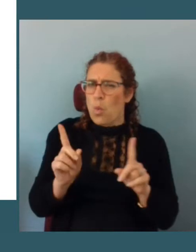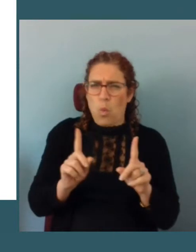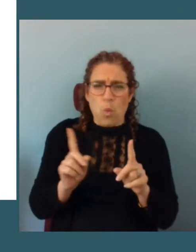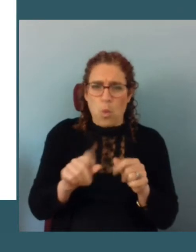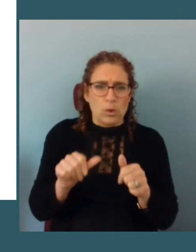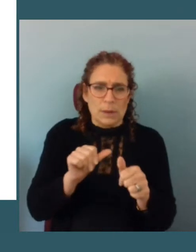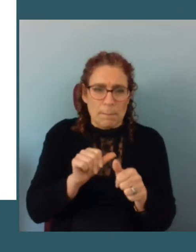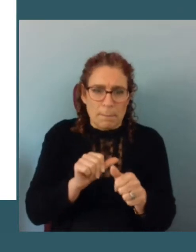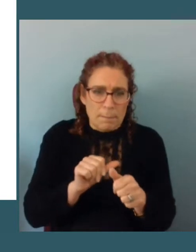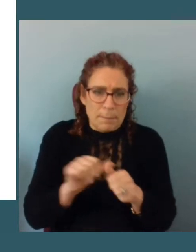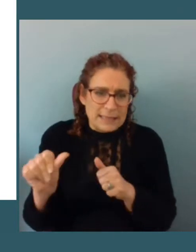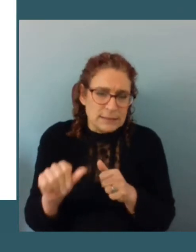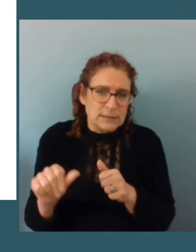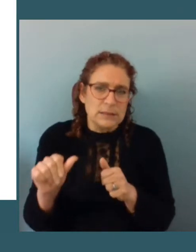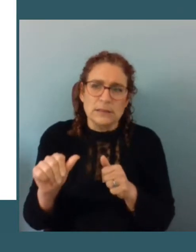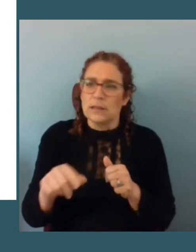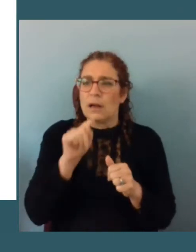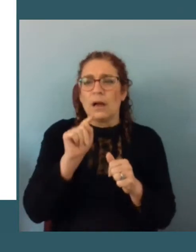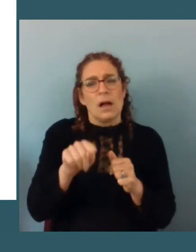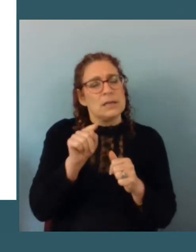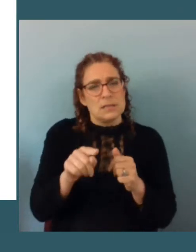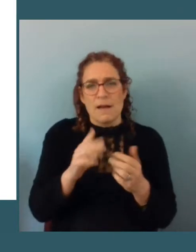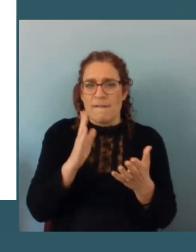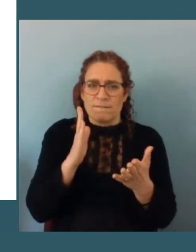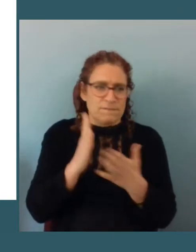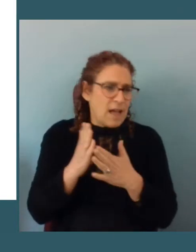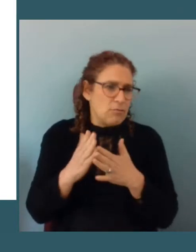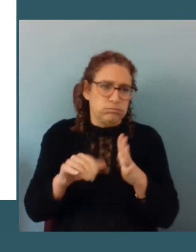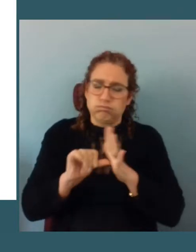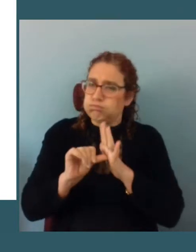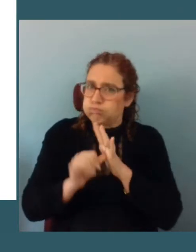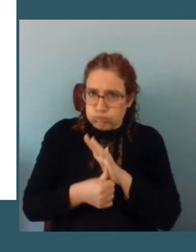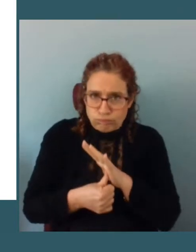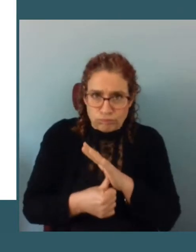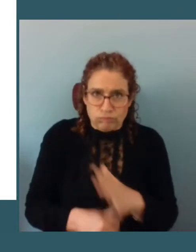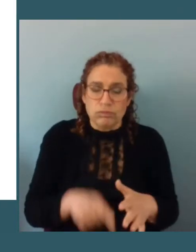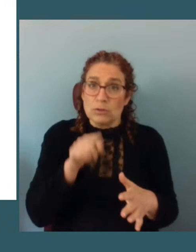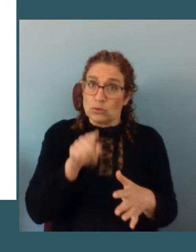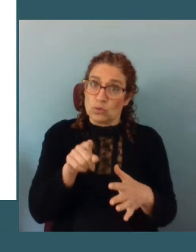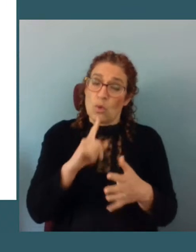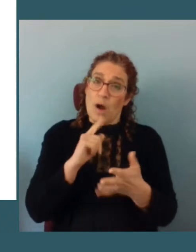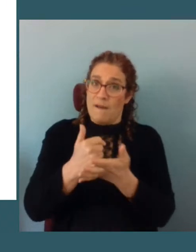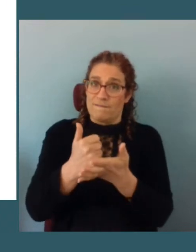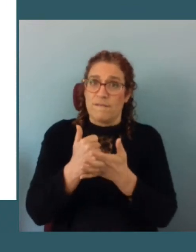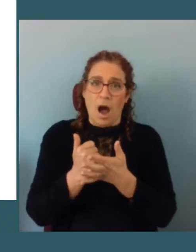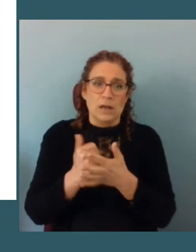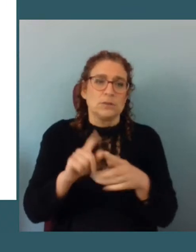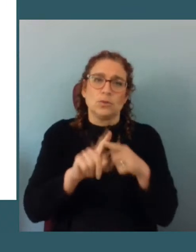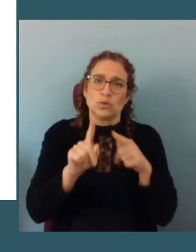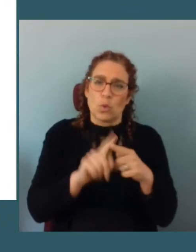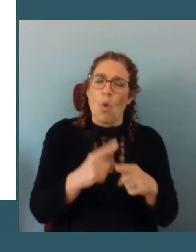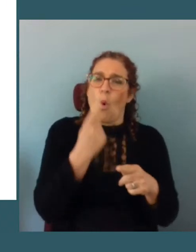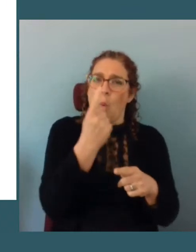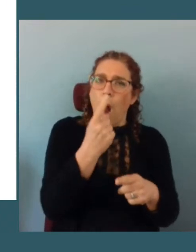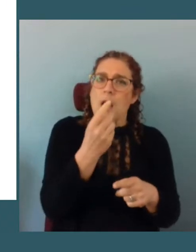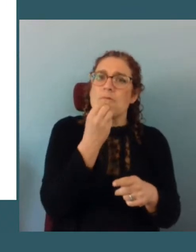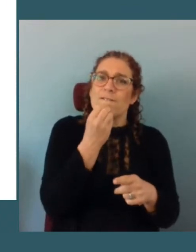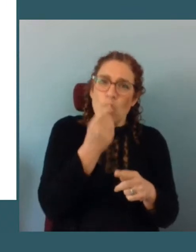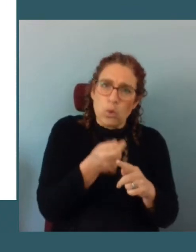solids into the diet. It's a very daunting time, and the advice is to introduce one food at a time over 4 days. But